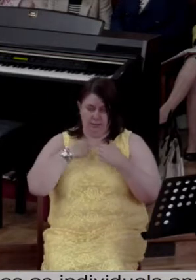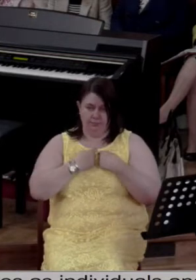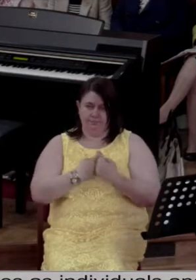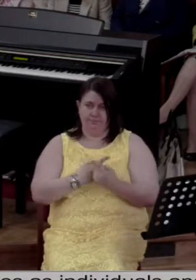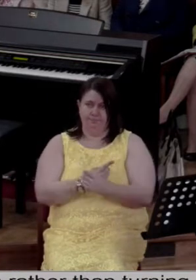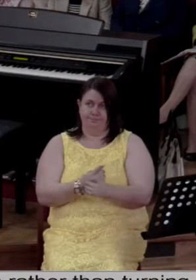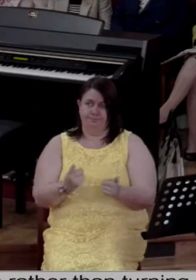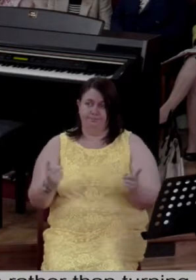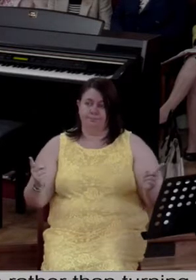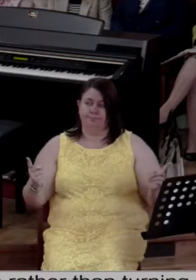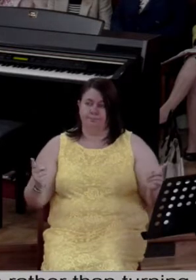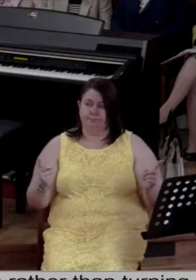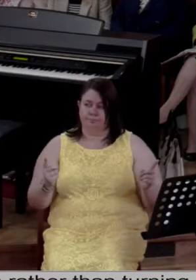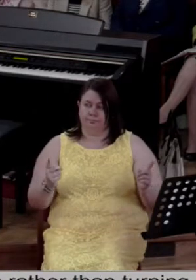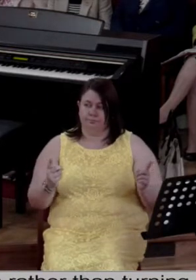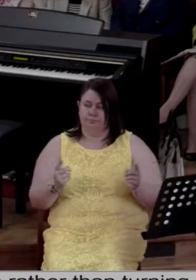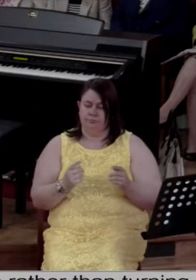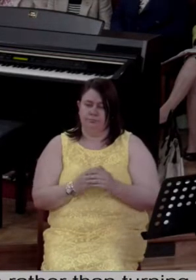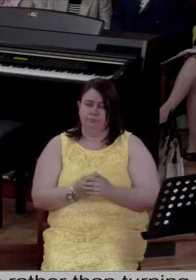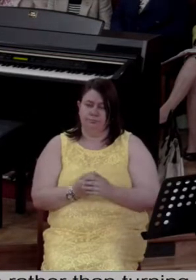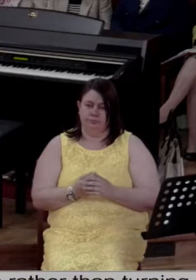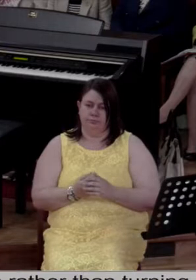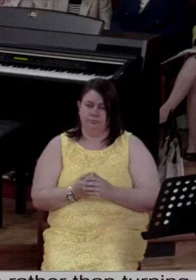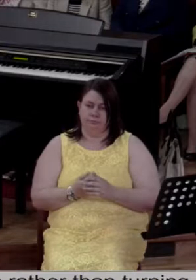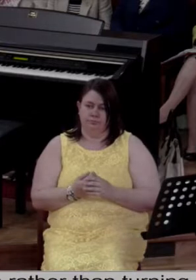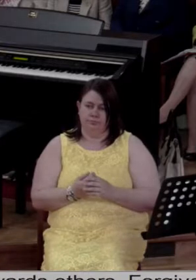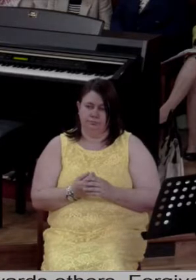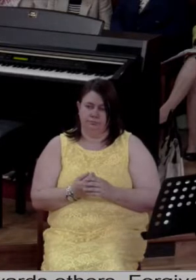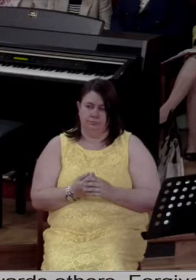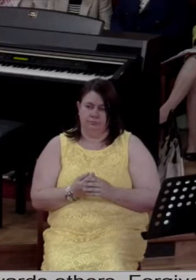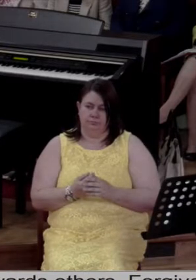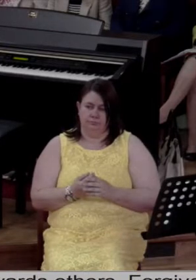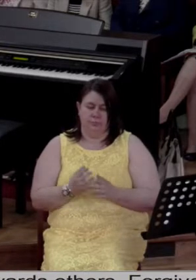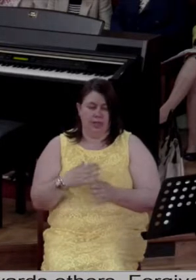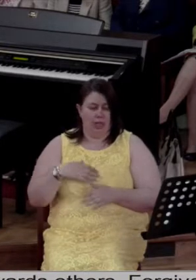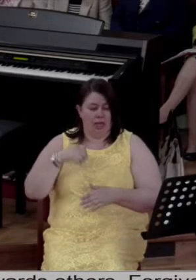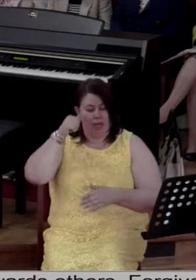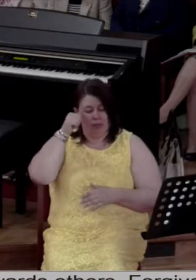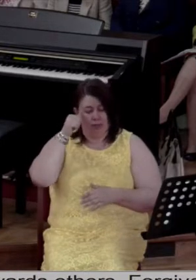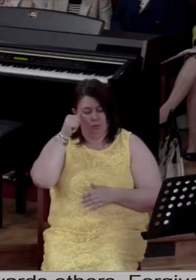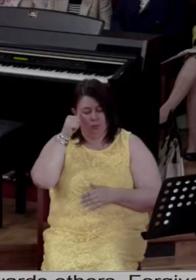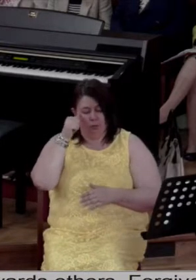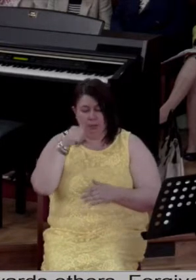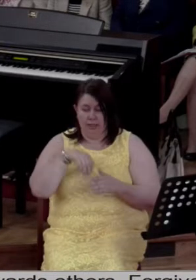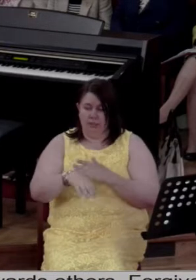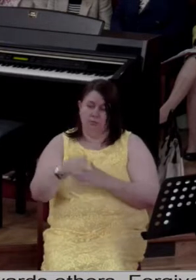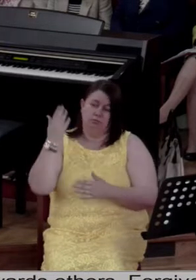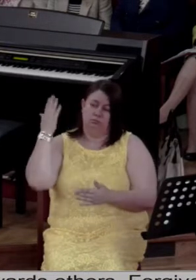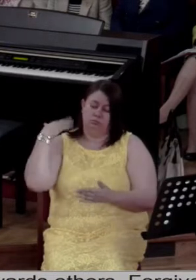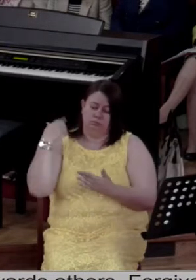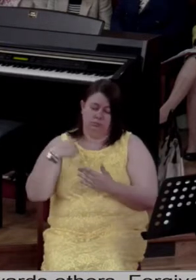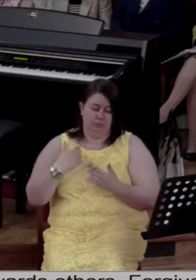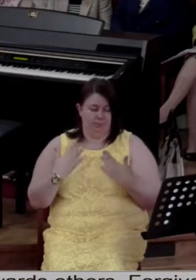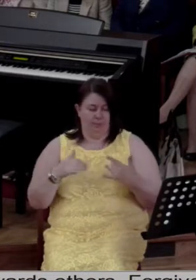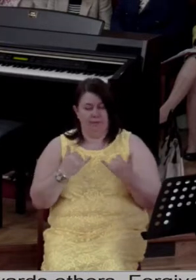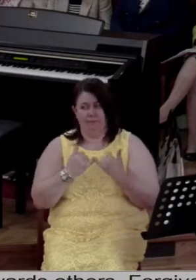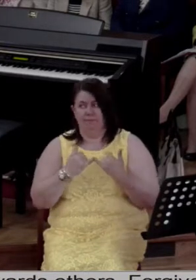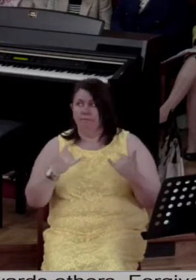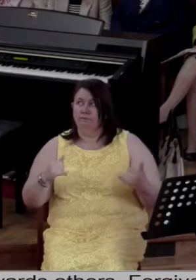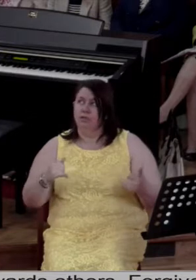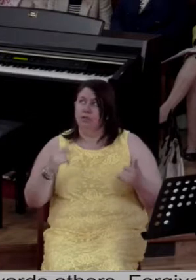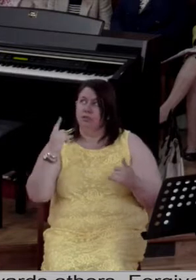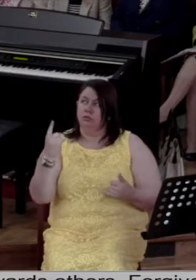And as you assure us of your forgiveness for the times in which we have failed you in the past, send